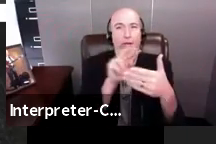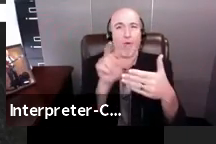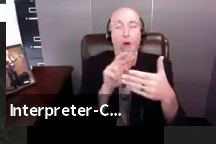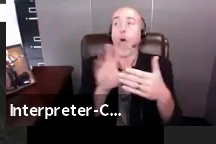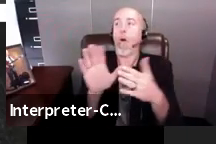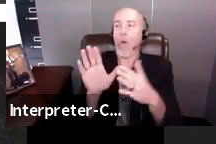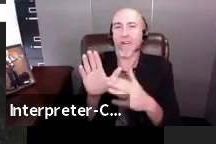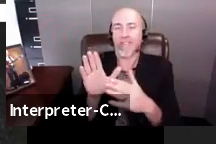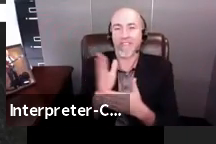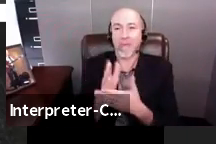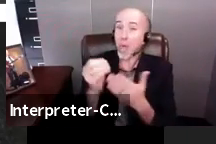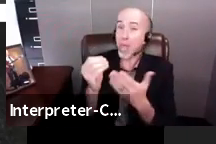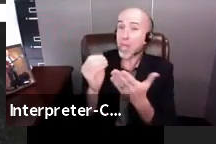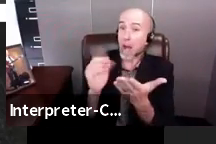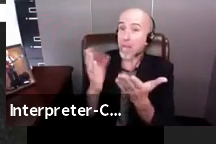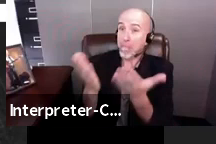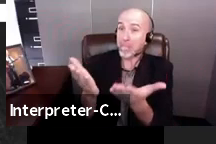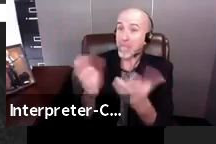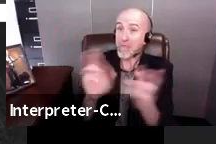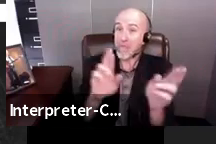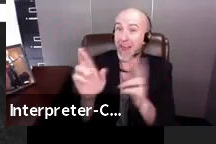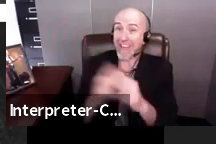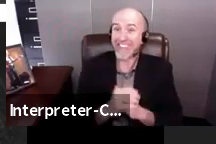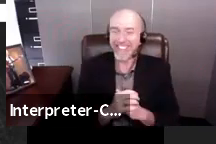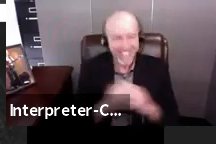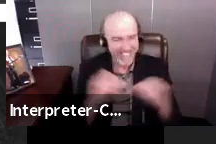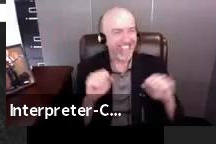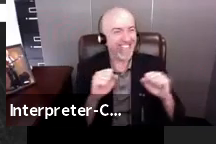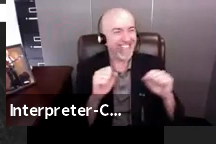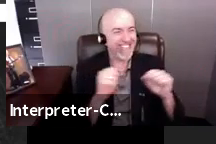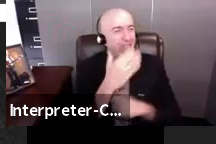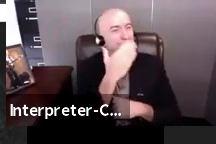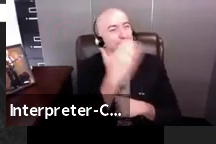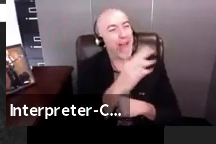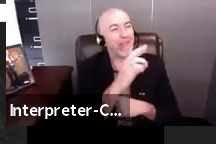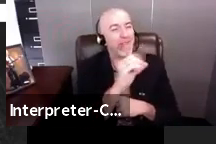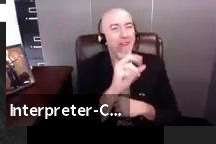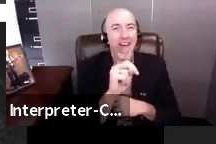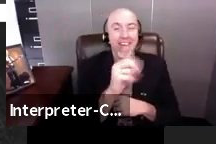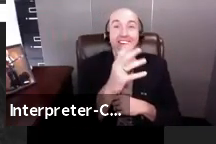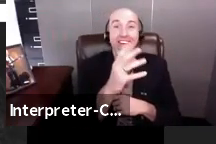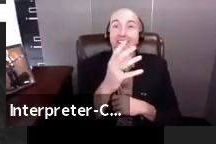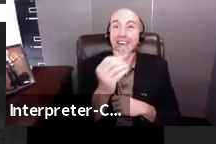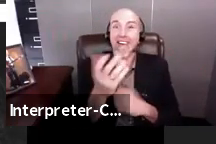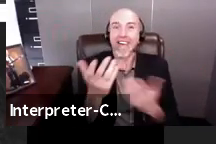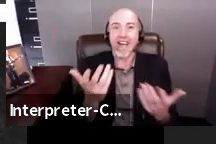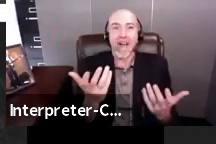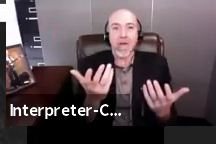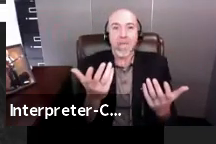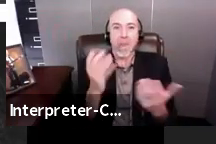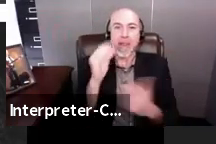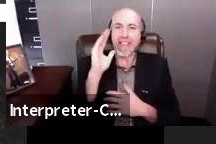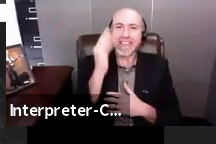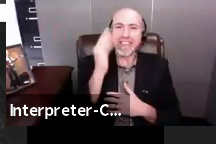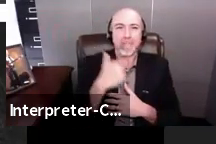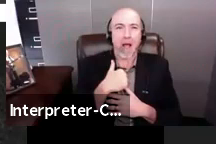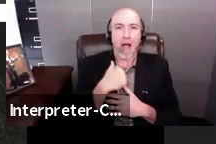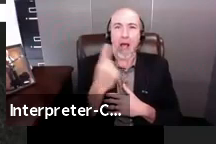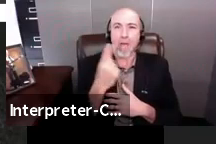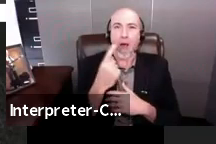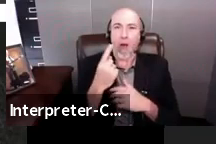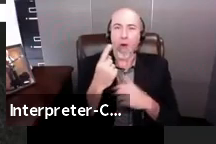we go. Bob, are you ready? Yeah, thanks, Ron. And sure. It seems that I'm always following